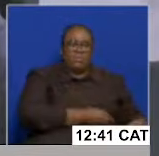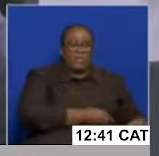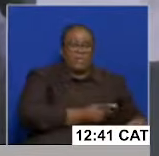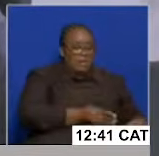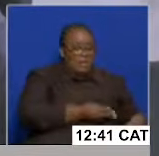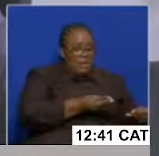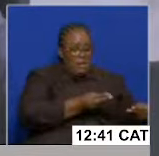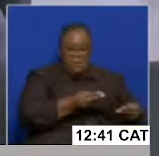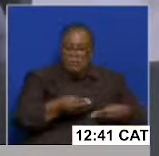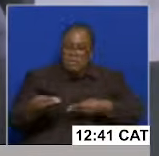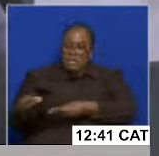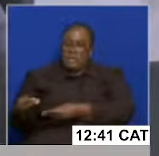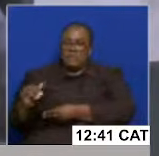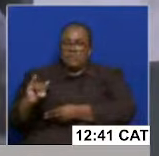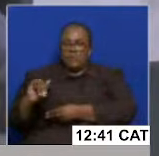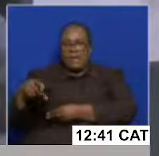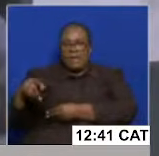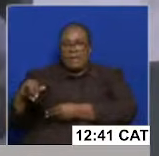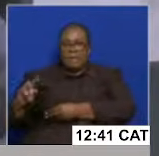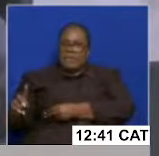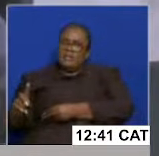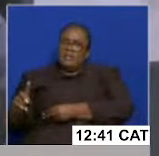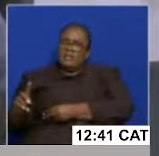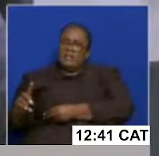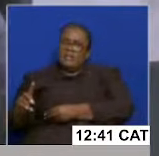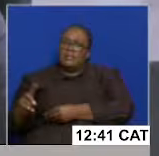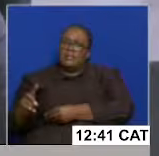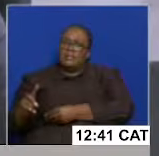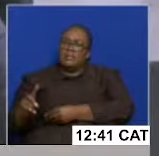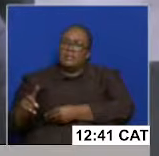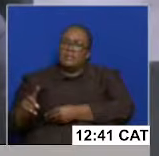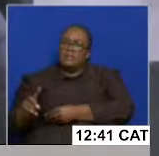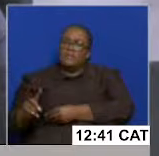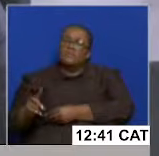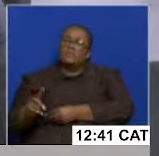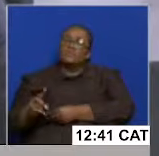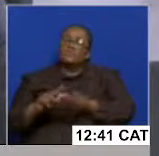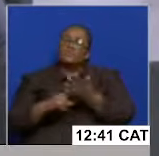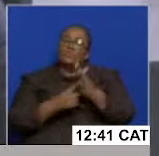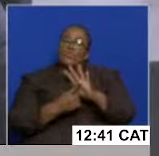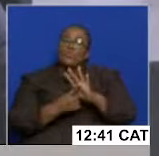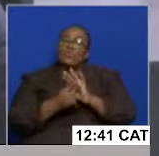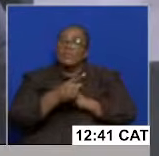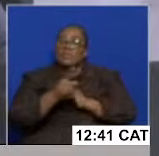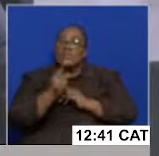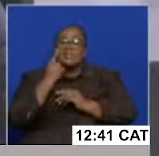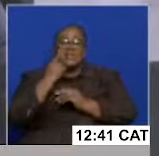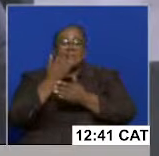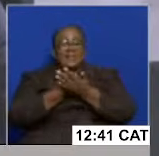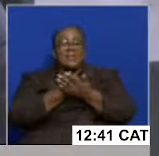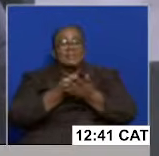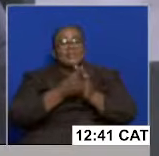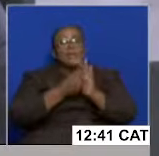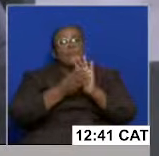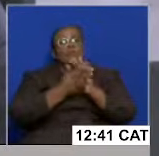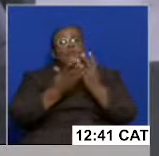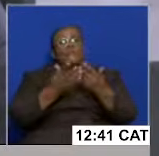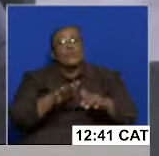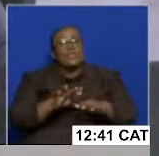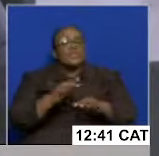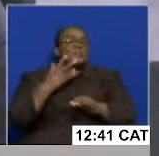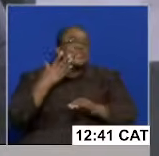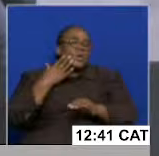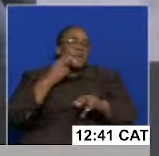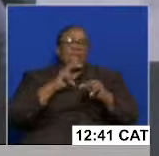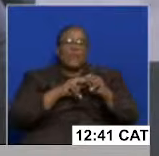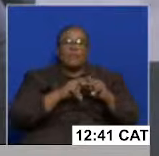a facade that these exhibits were booked in February of 2023. Because